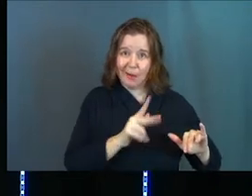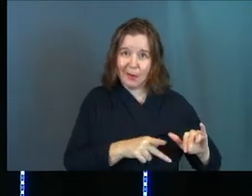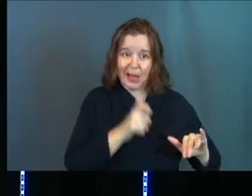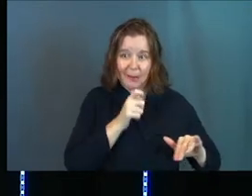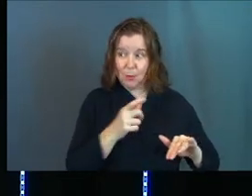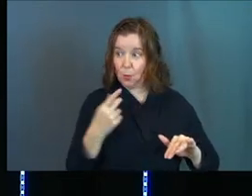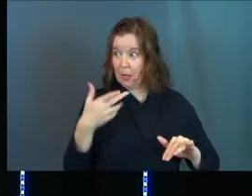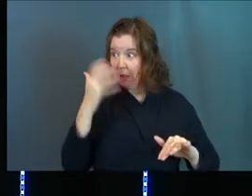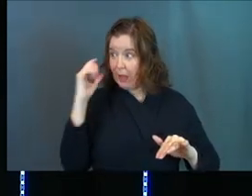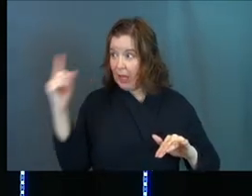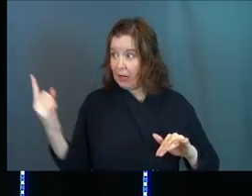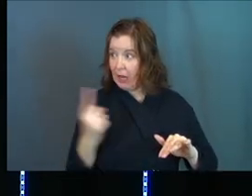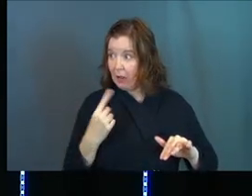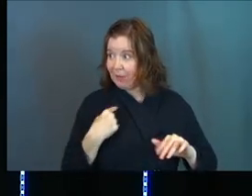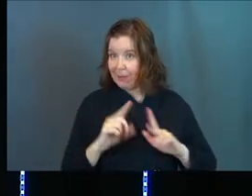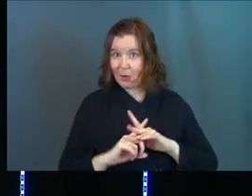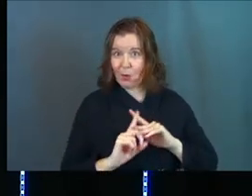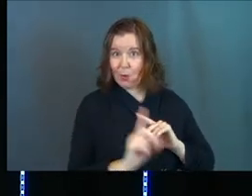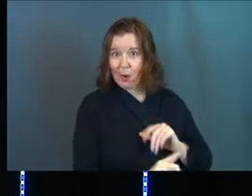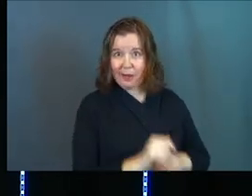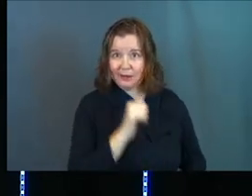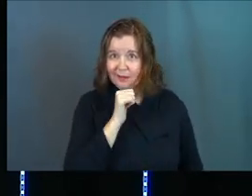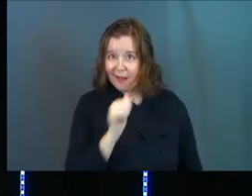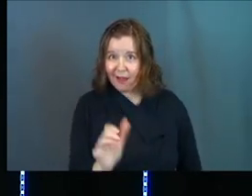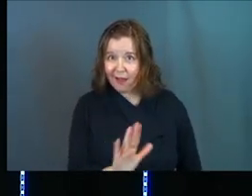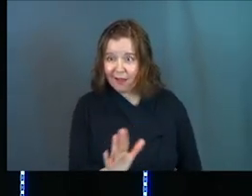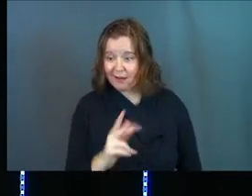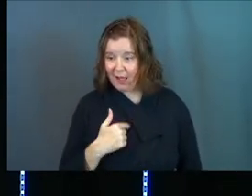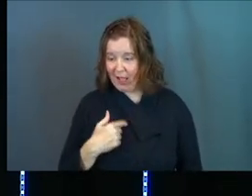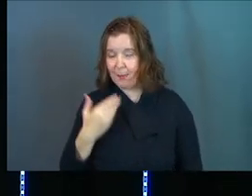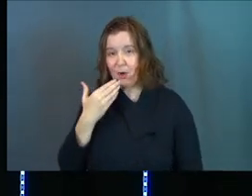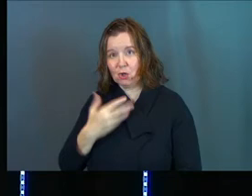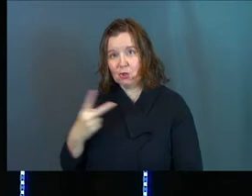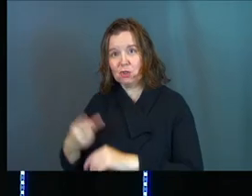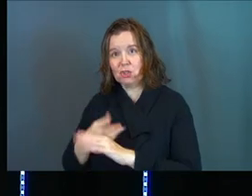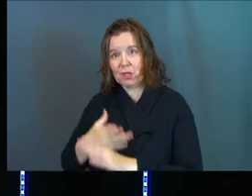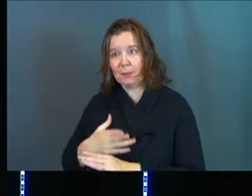when Mufasa comes walking up. That's the kind of good